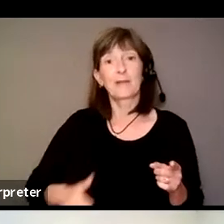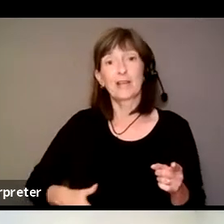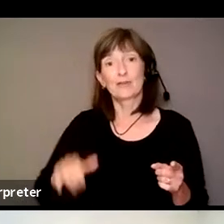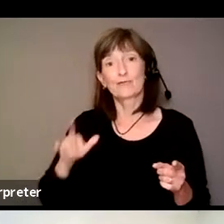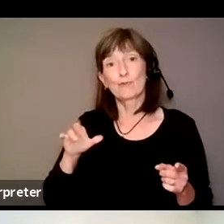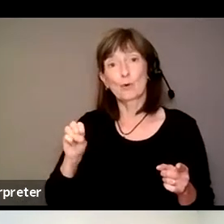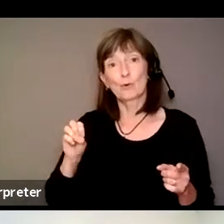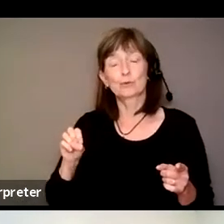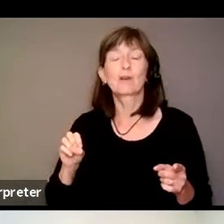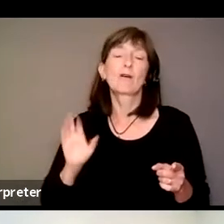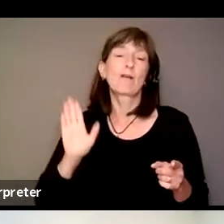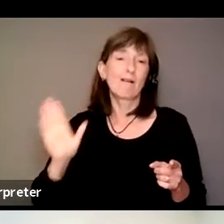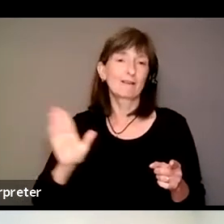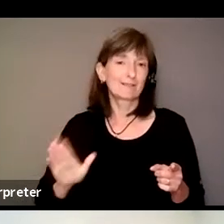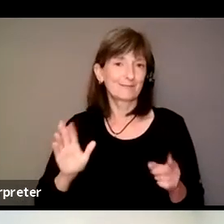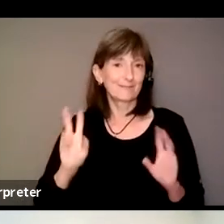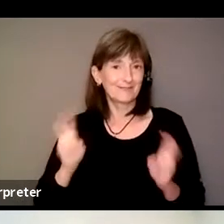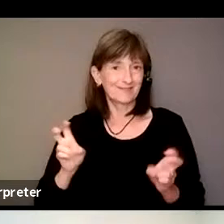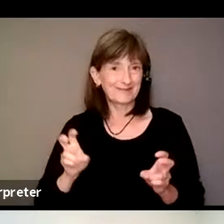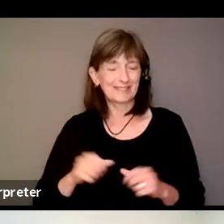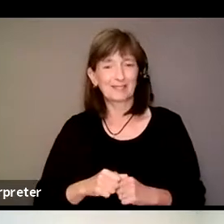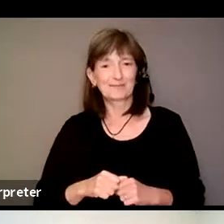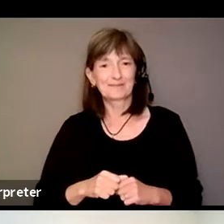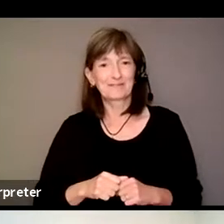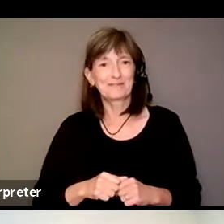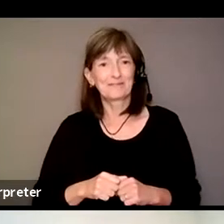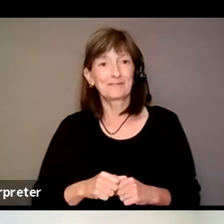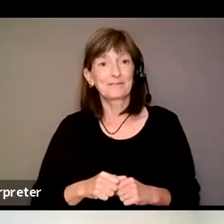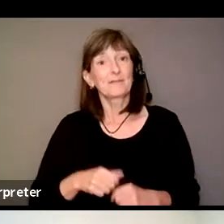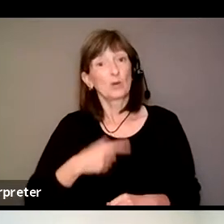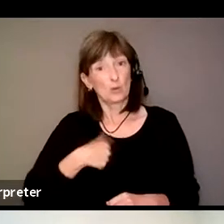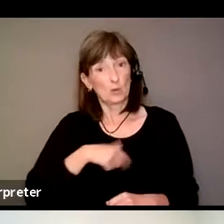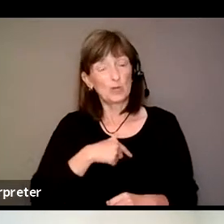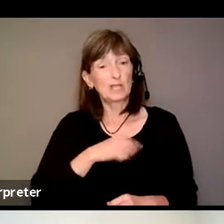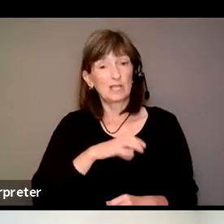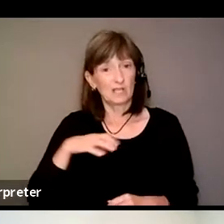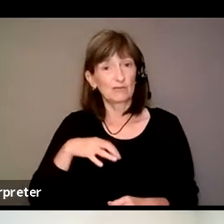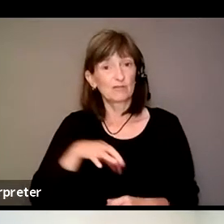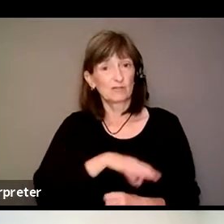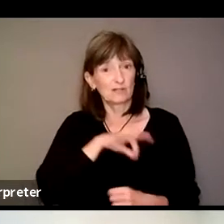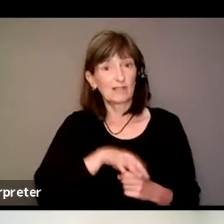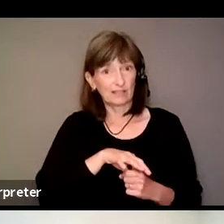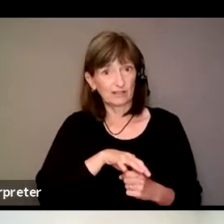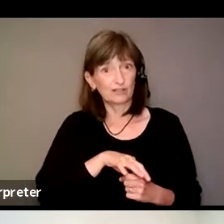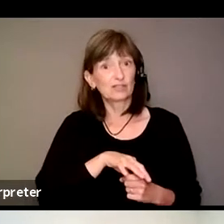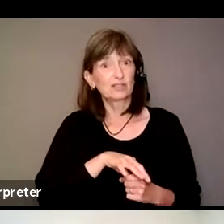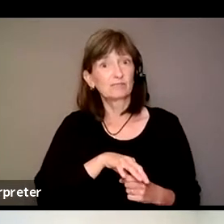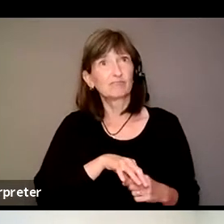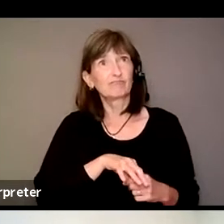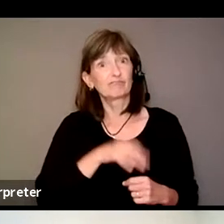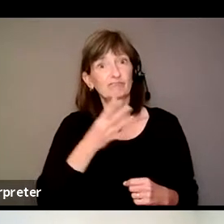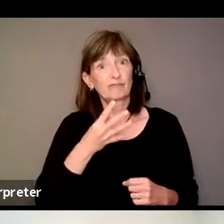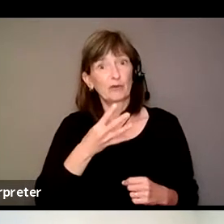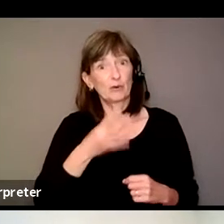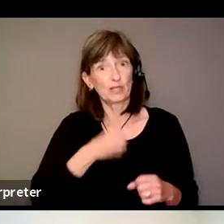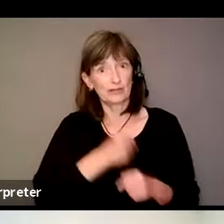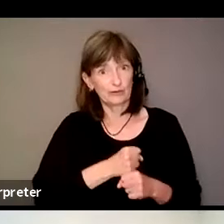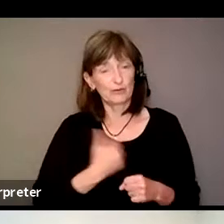so pleased to speak on it. When we got elected as a council in 4 years ago,